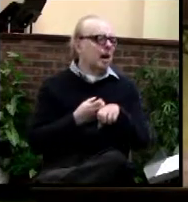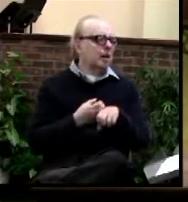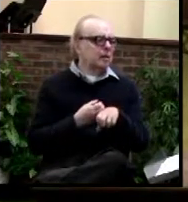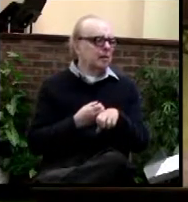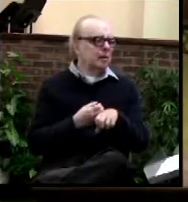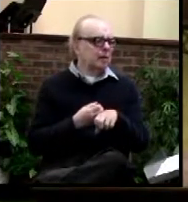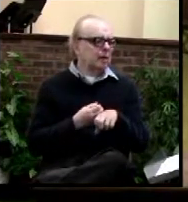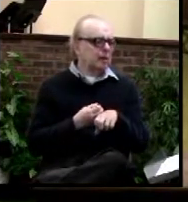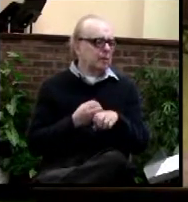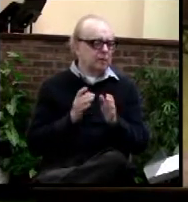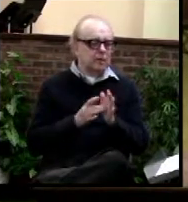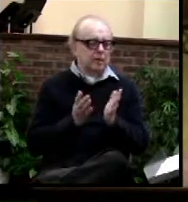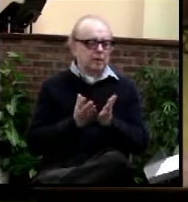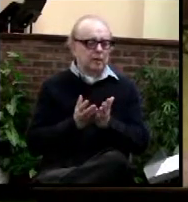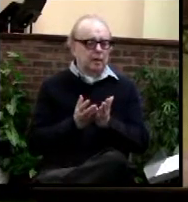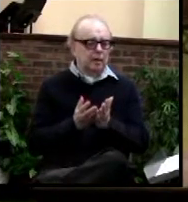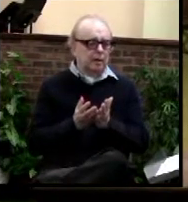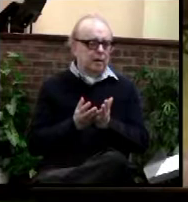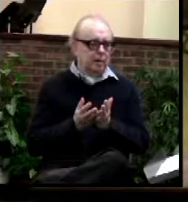the Bible says,